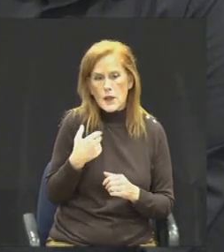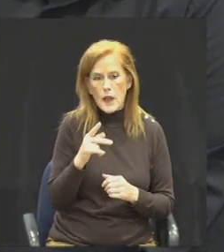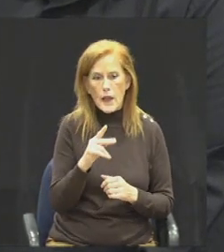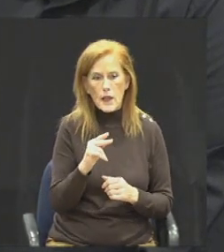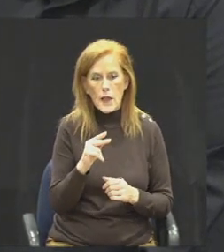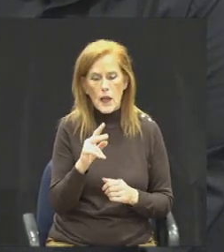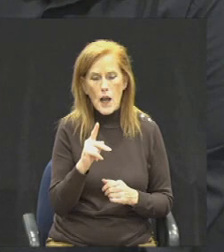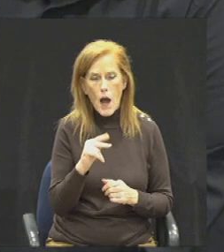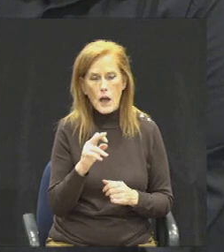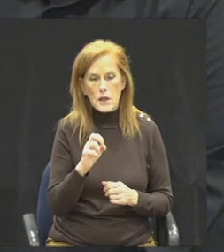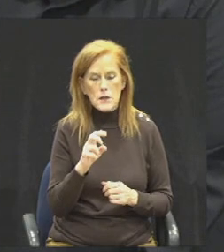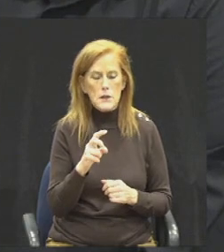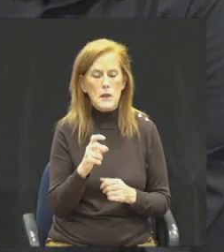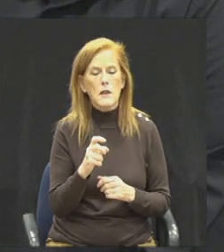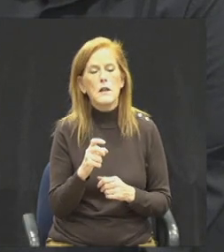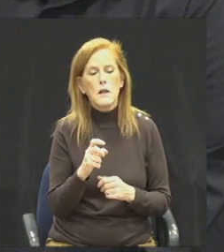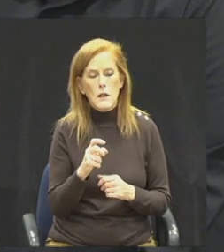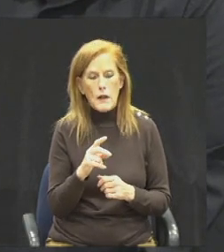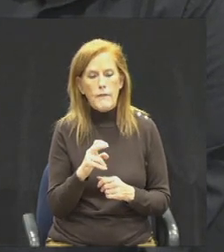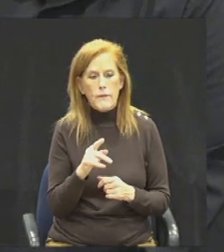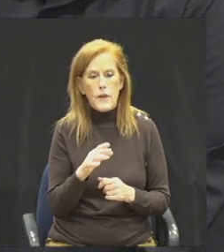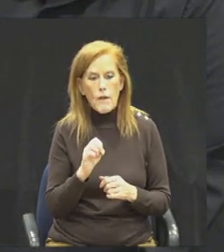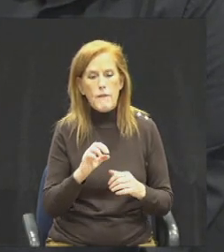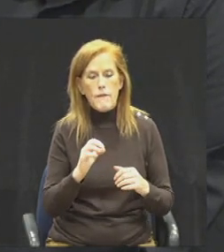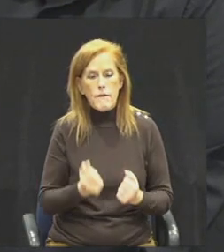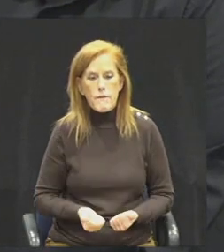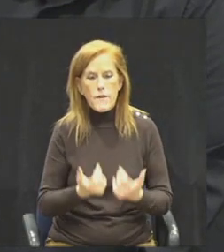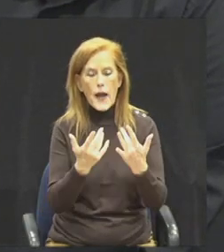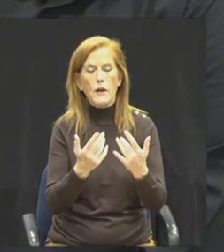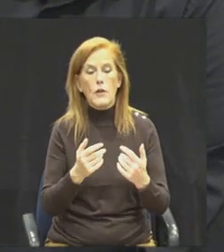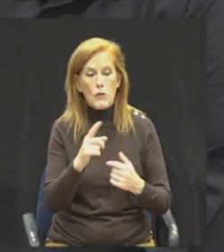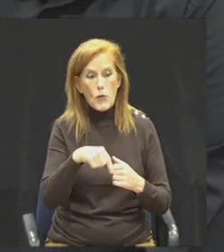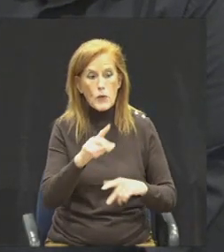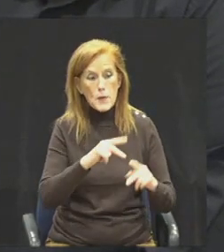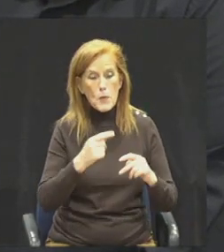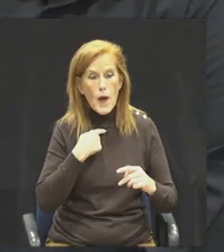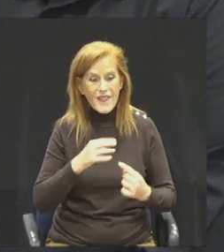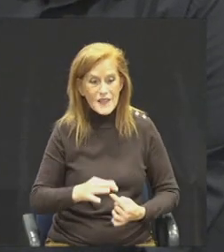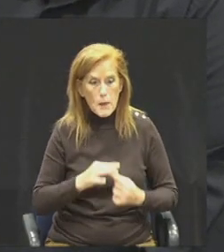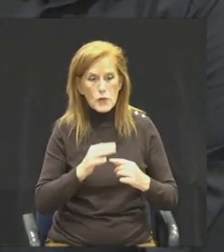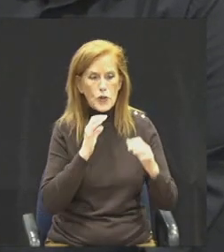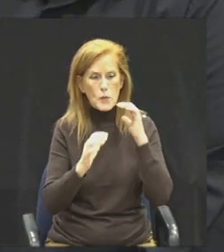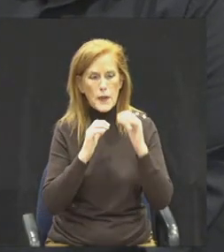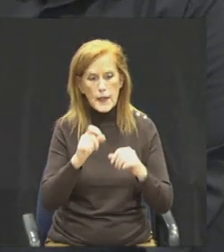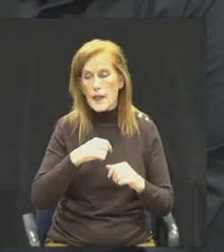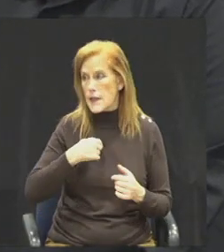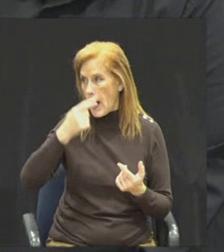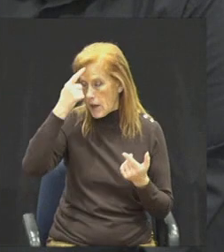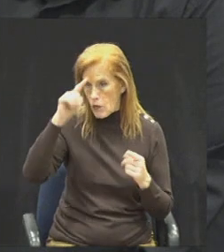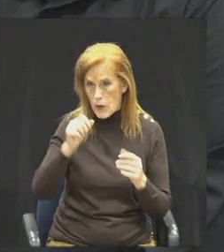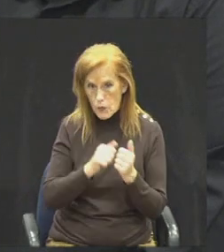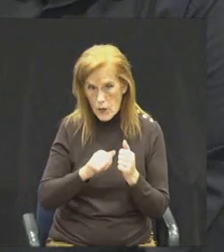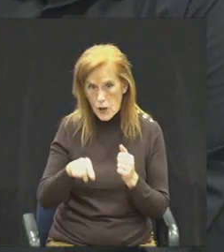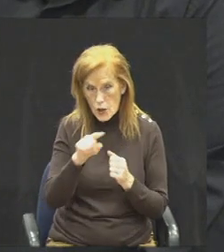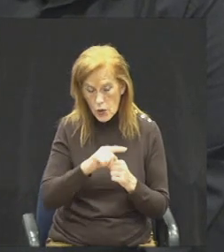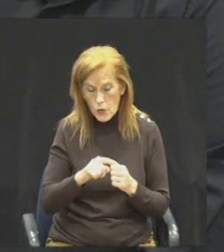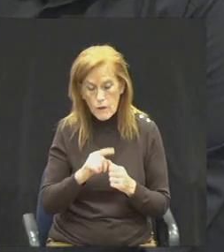communication through communities that maybe have special communication needs. And I agree with you. It's really